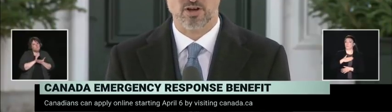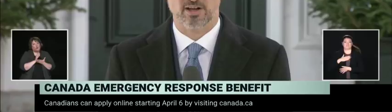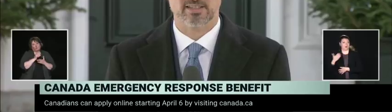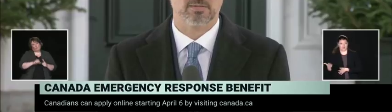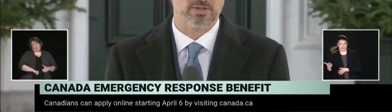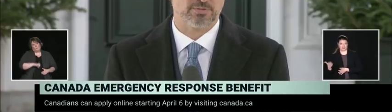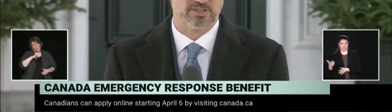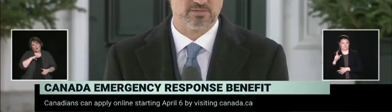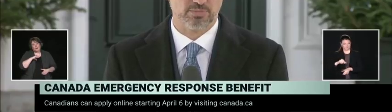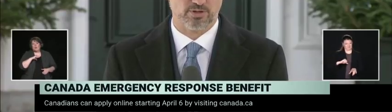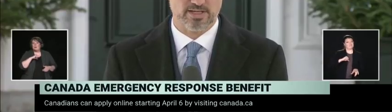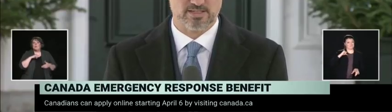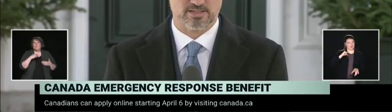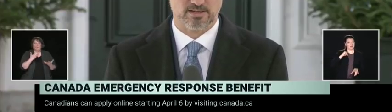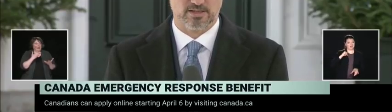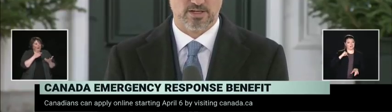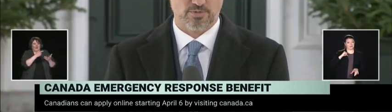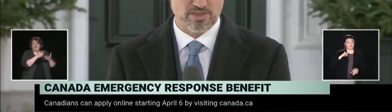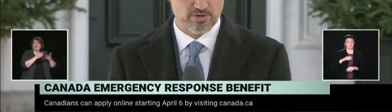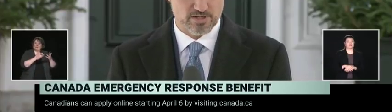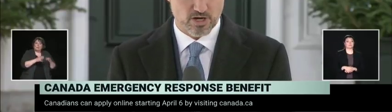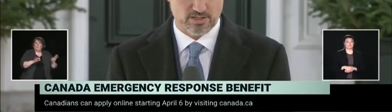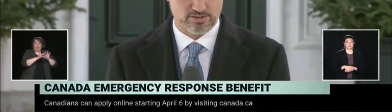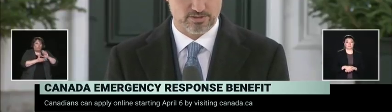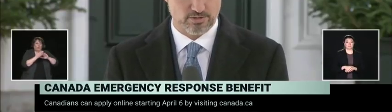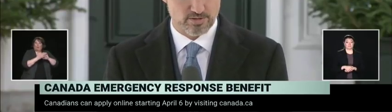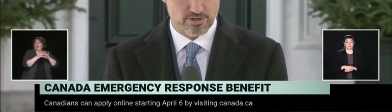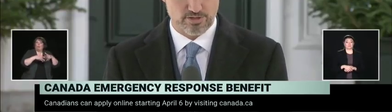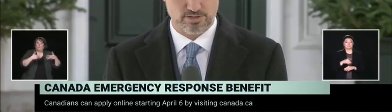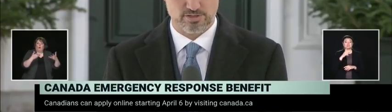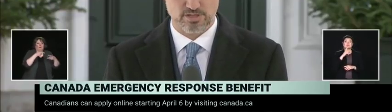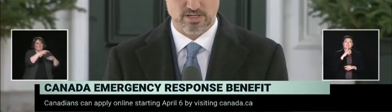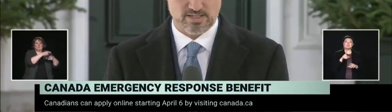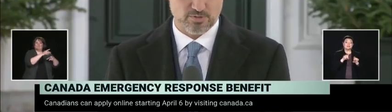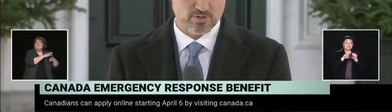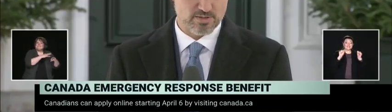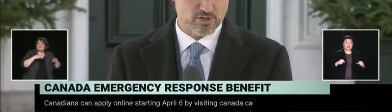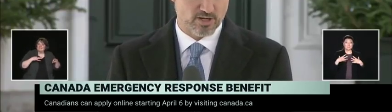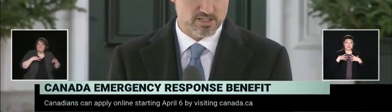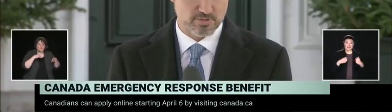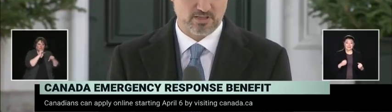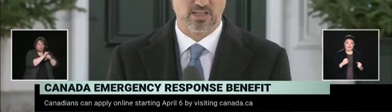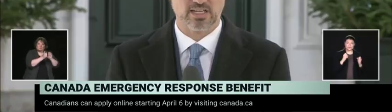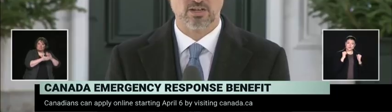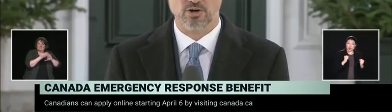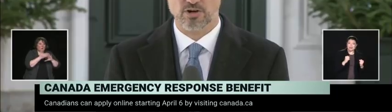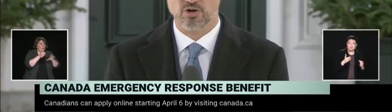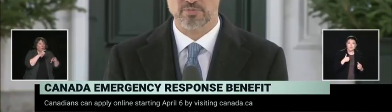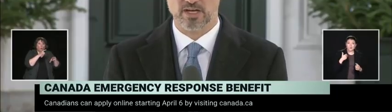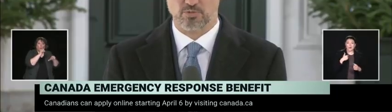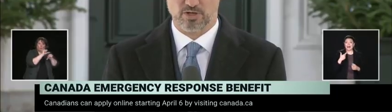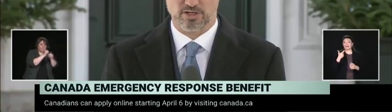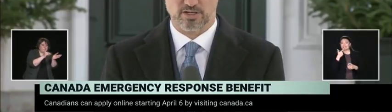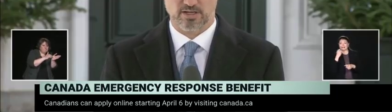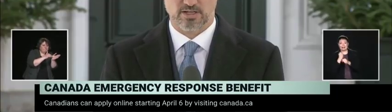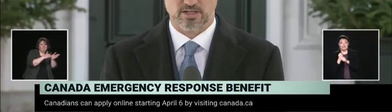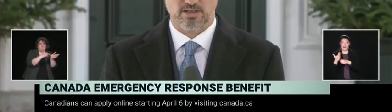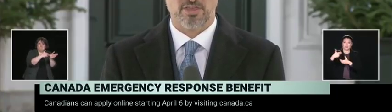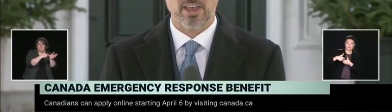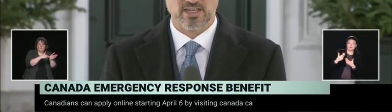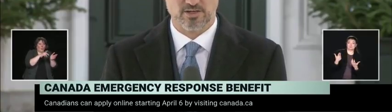as strong as the people it employs. Whether you're a doctor or a nurse, someone who keeps our hospital clean, or a home care